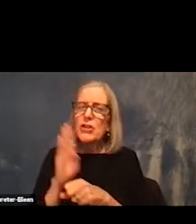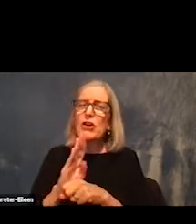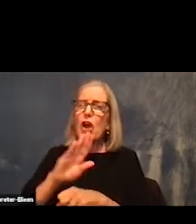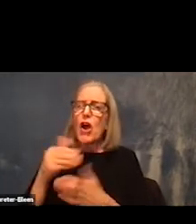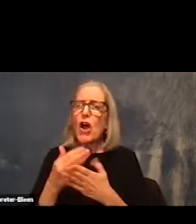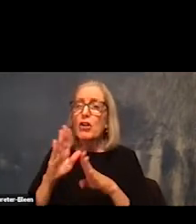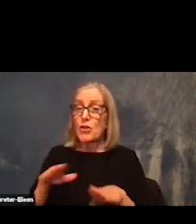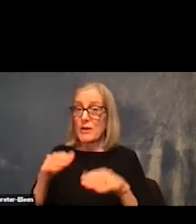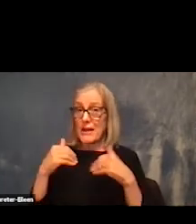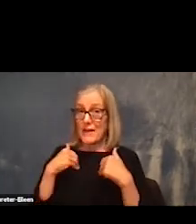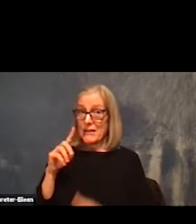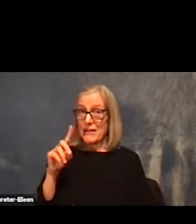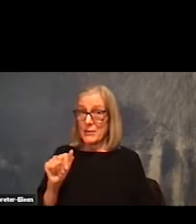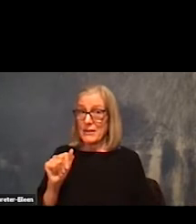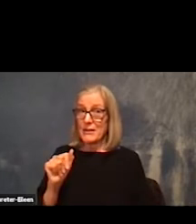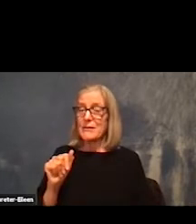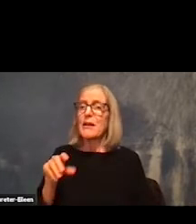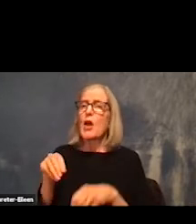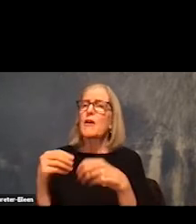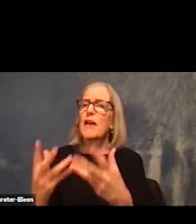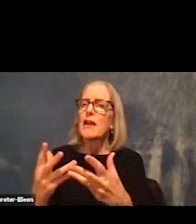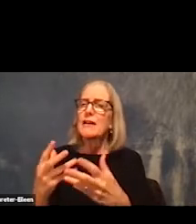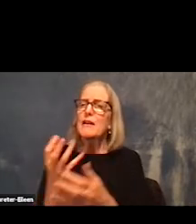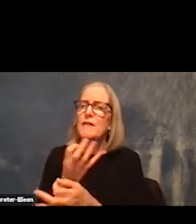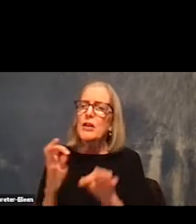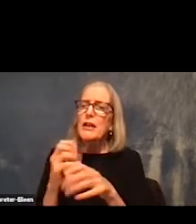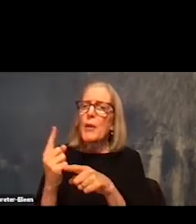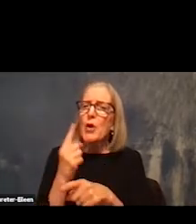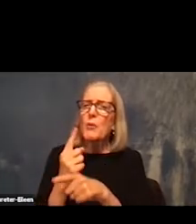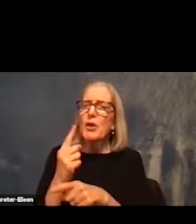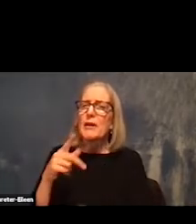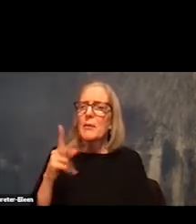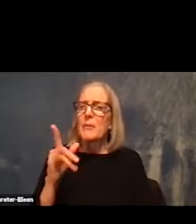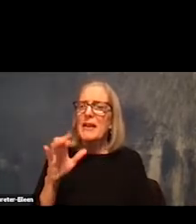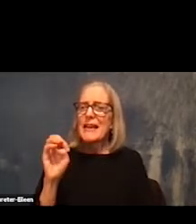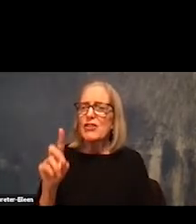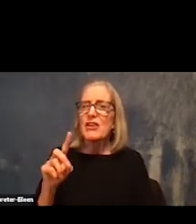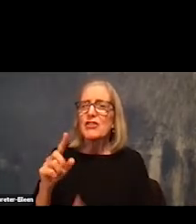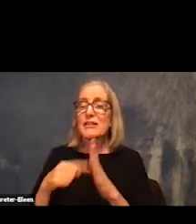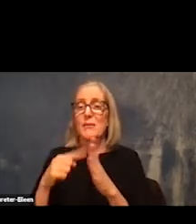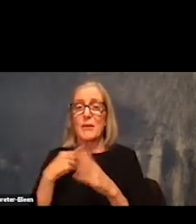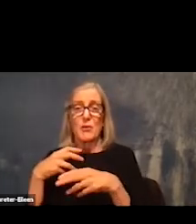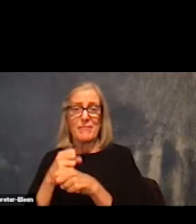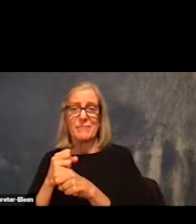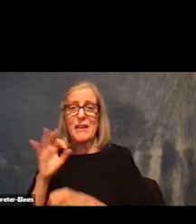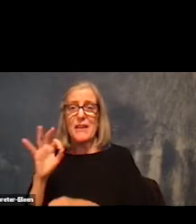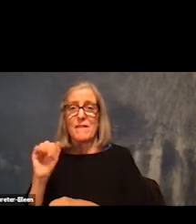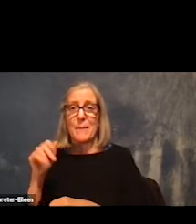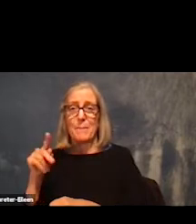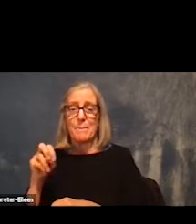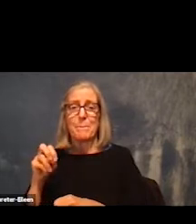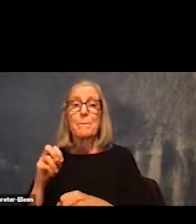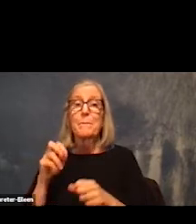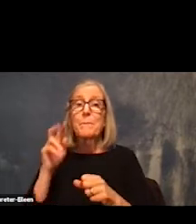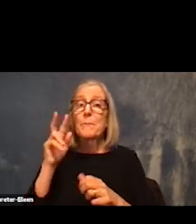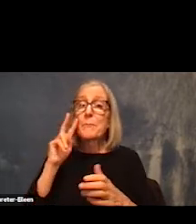with disabilities have available to them a free, appropriate public education, we sometimes call that FAPE, that emphasizes special